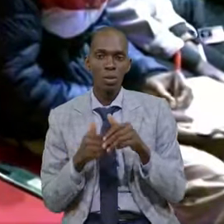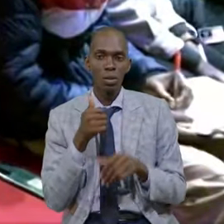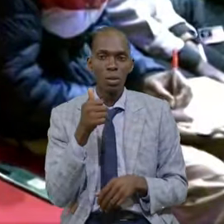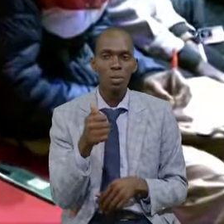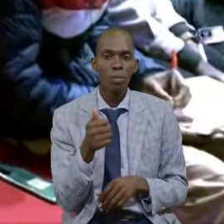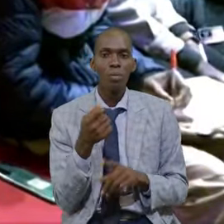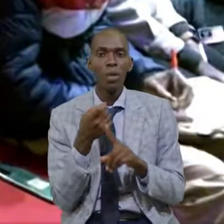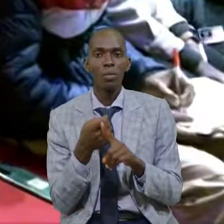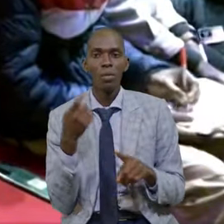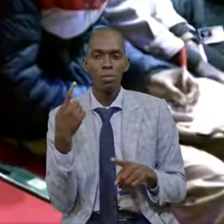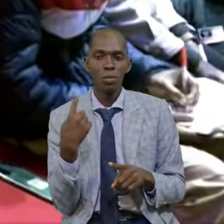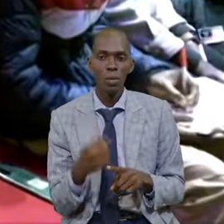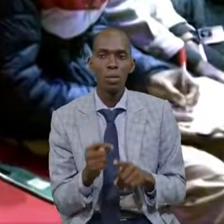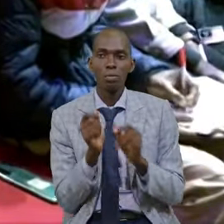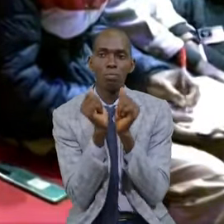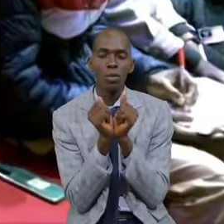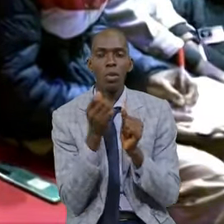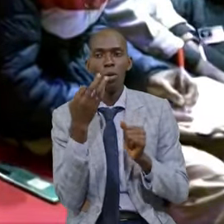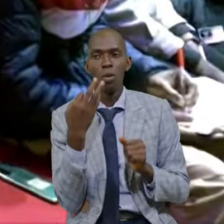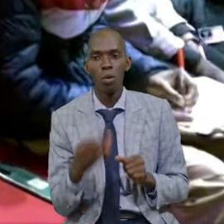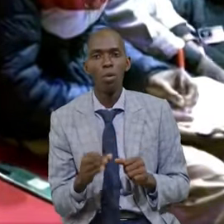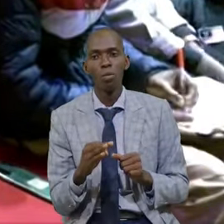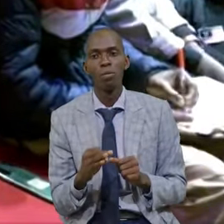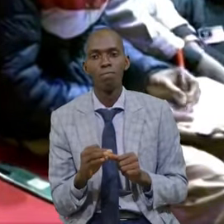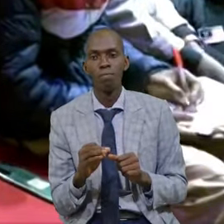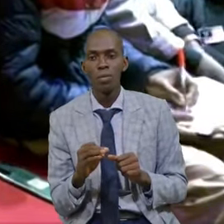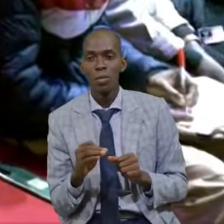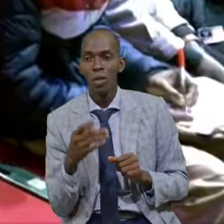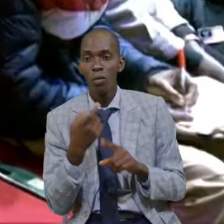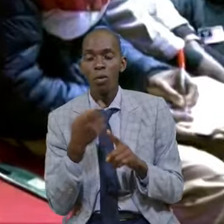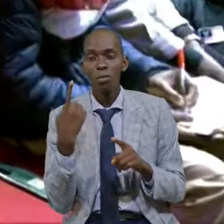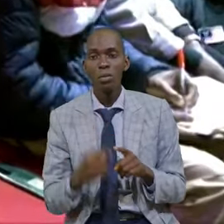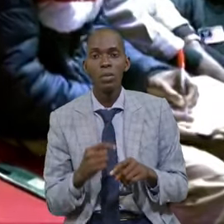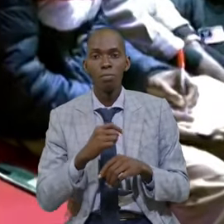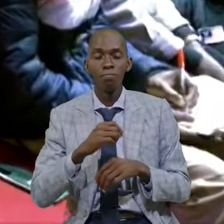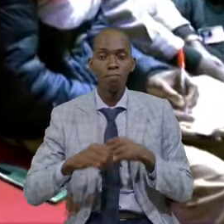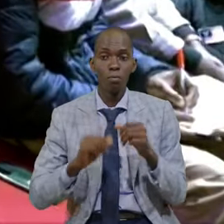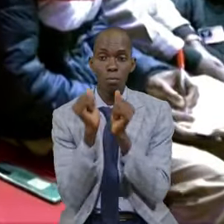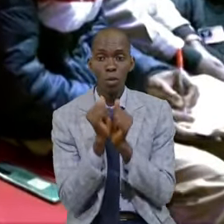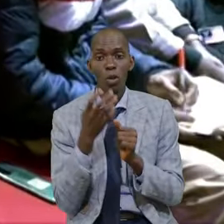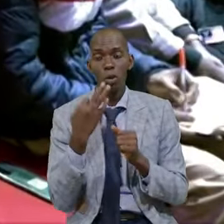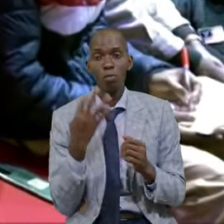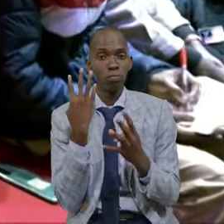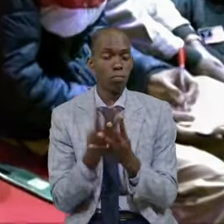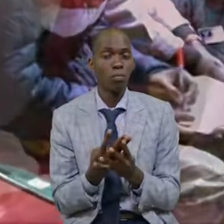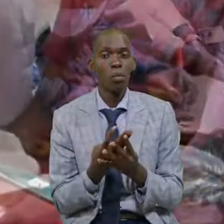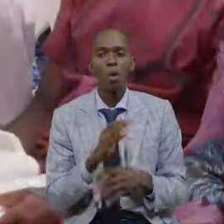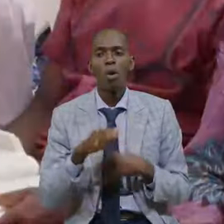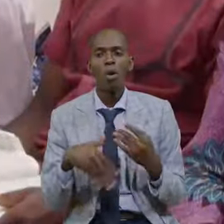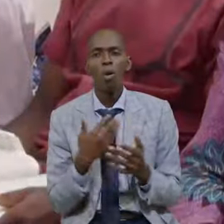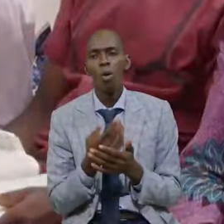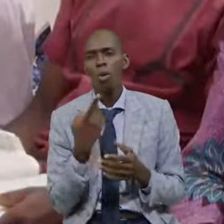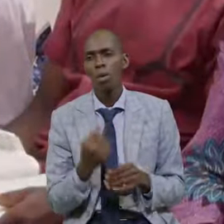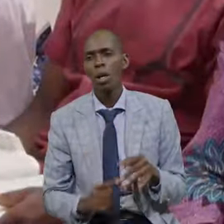the bands of captivity. All the sign of captivity, all the appearance